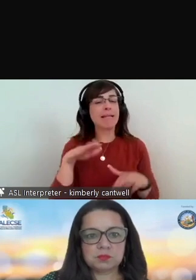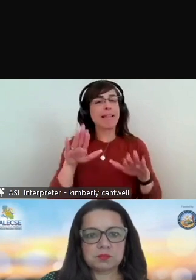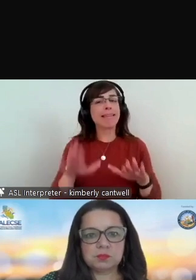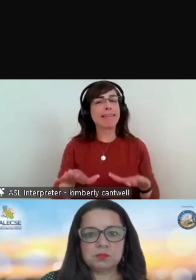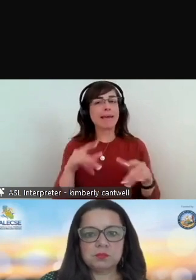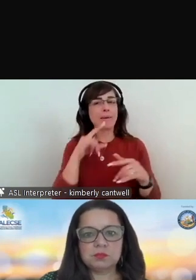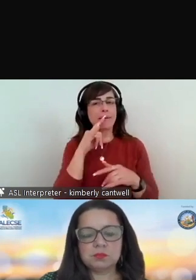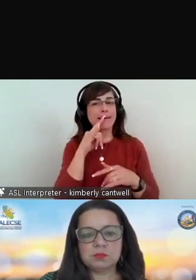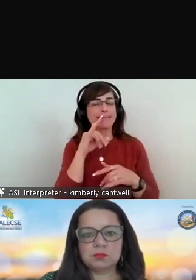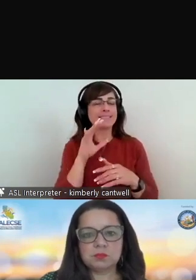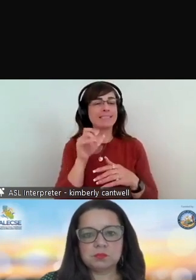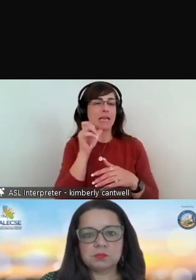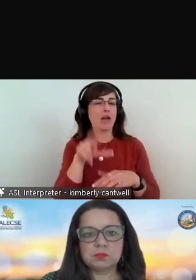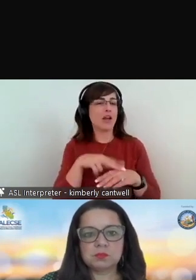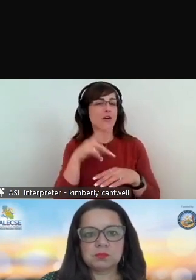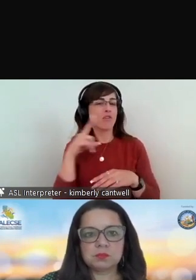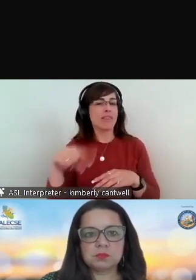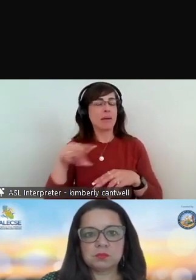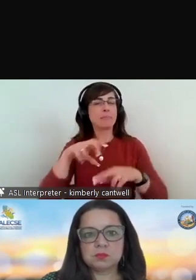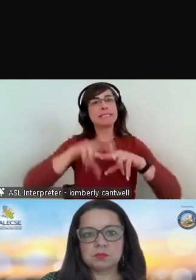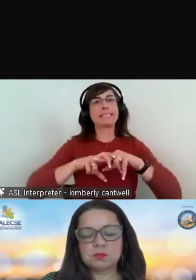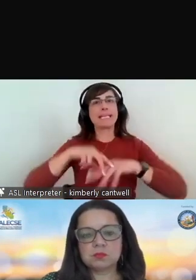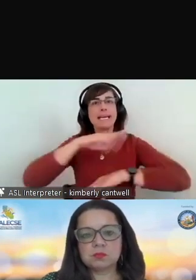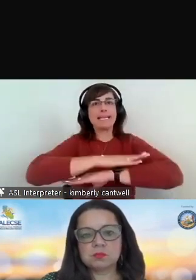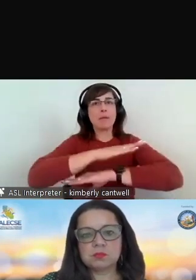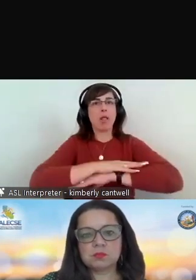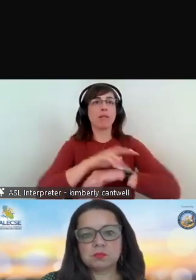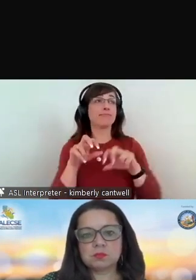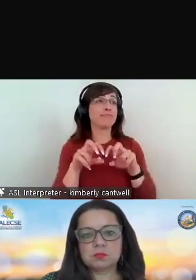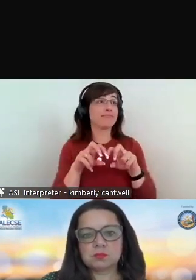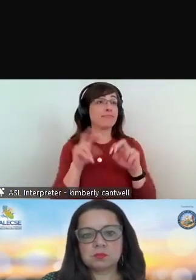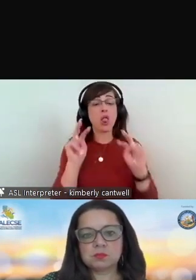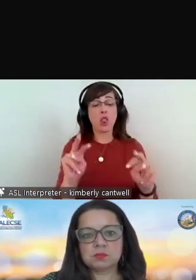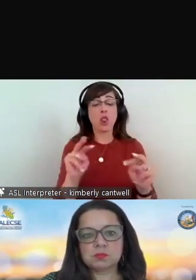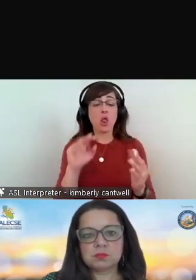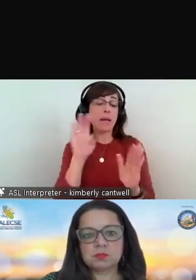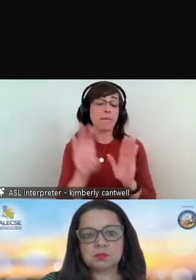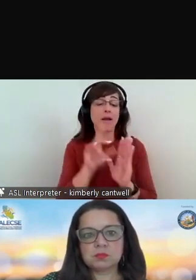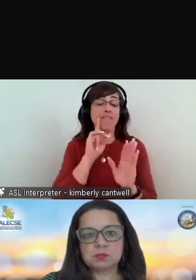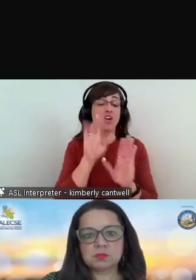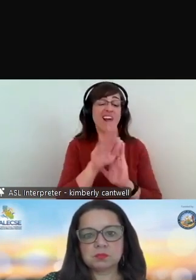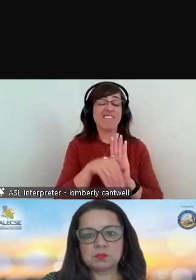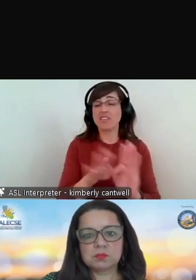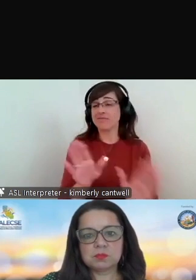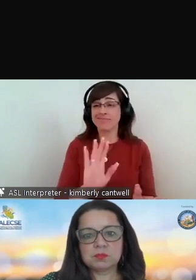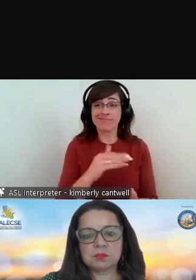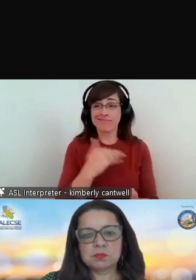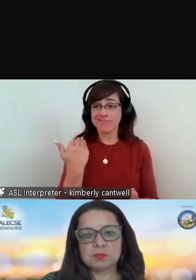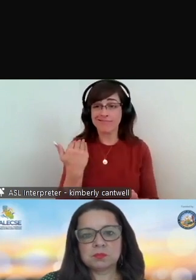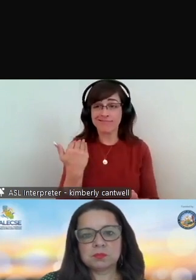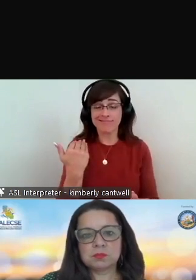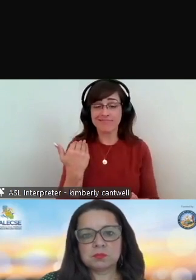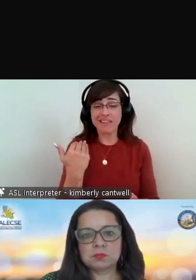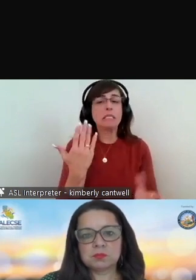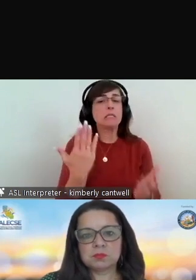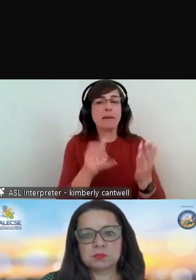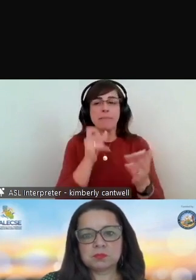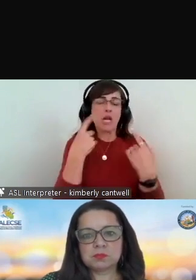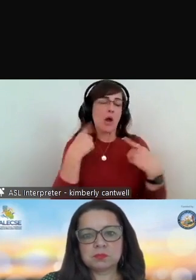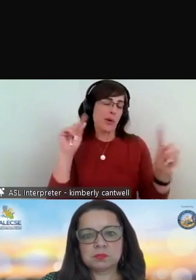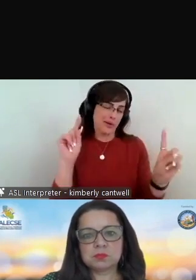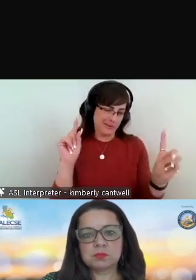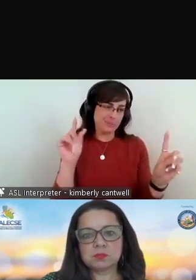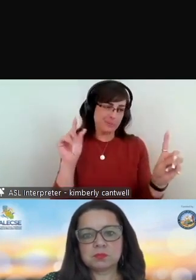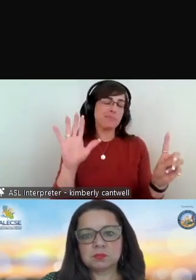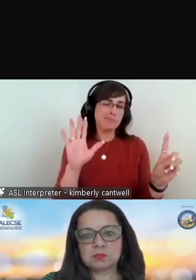just won't, it's not natural for them to sit at a table and look at pictures for half an hour. So it might not work. So